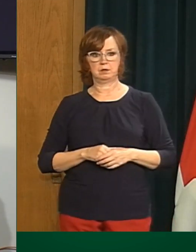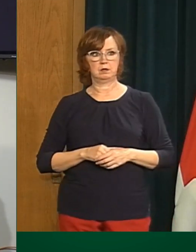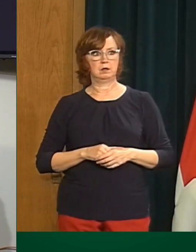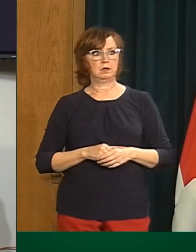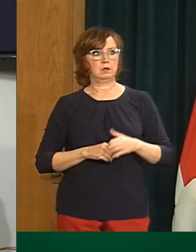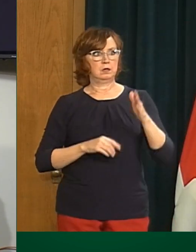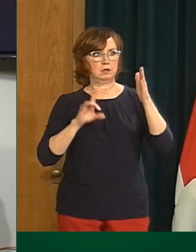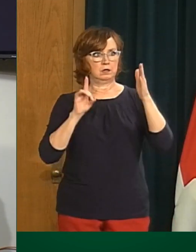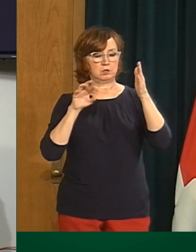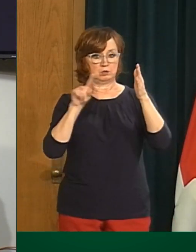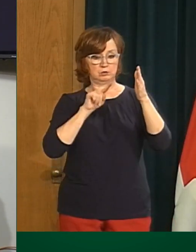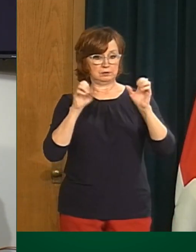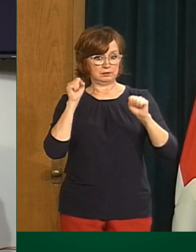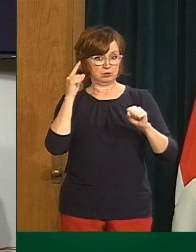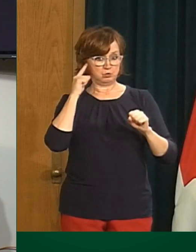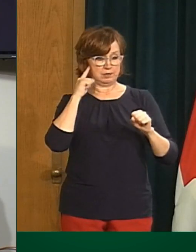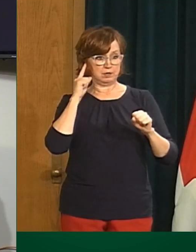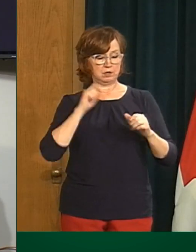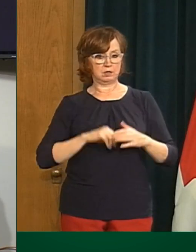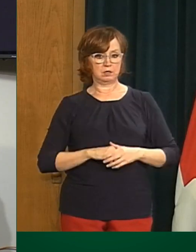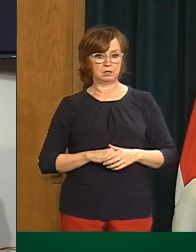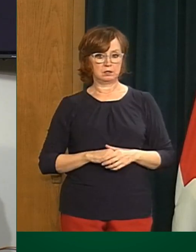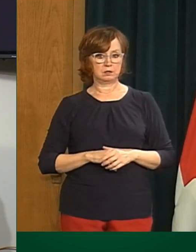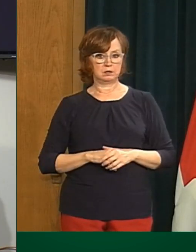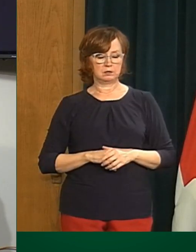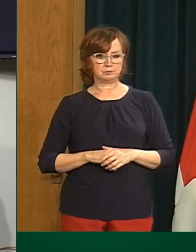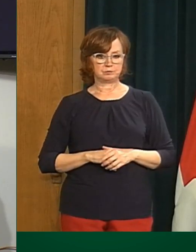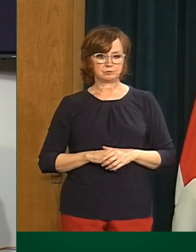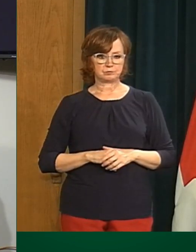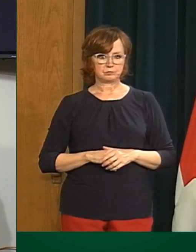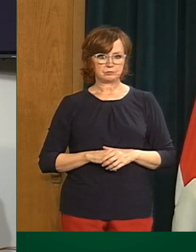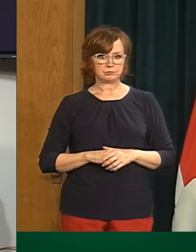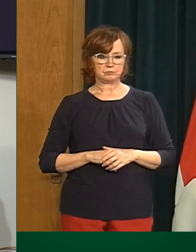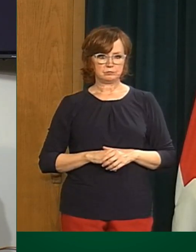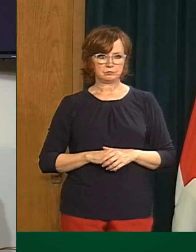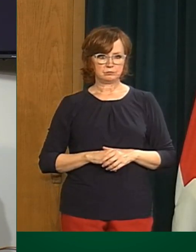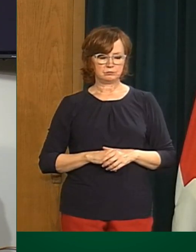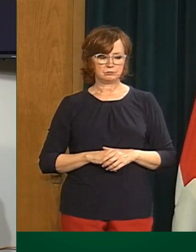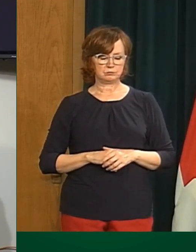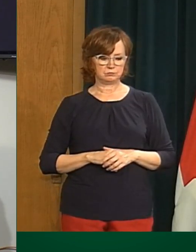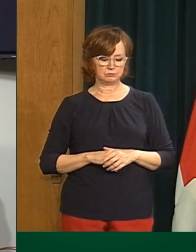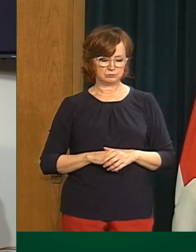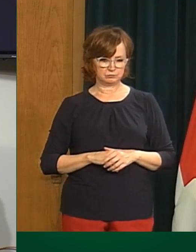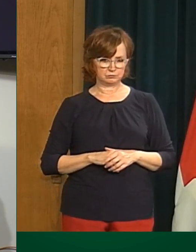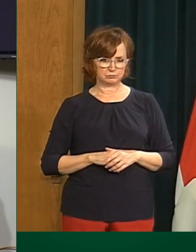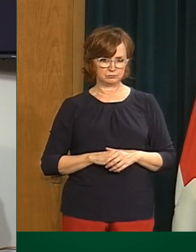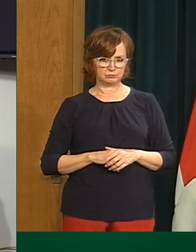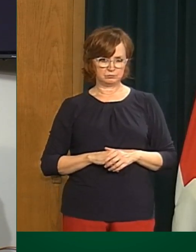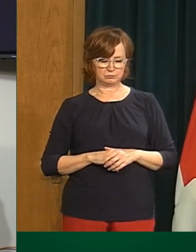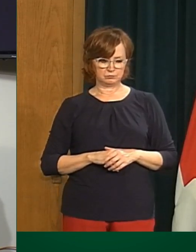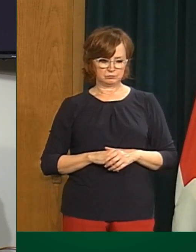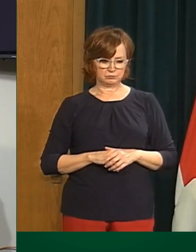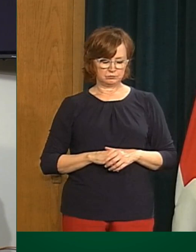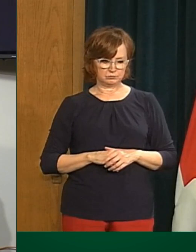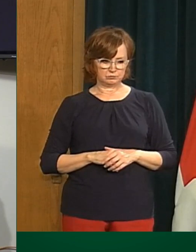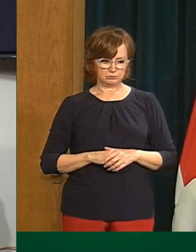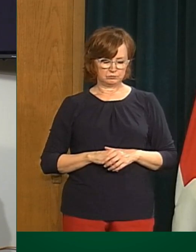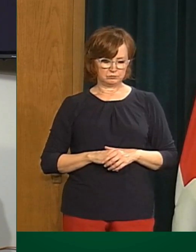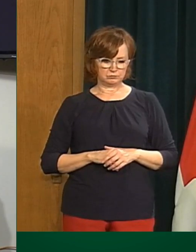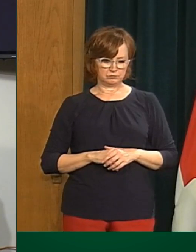Dr. Zahid, did you get the question? What's the current status of the outbreak in the integrated health